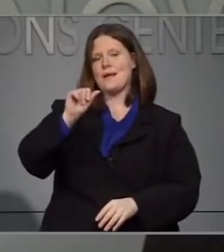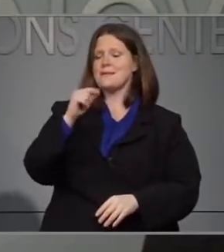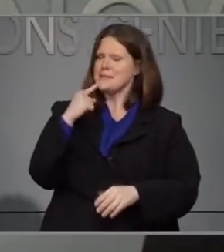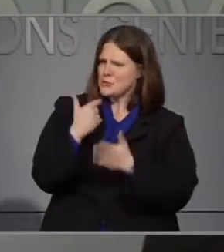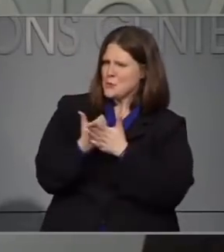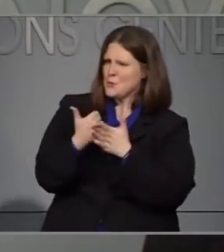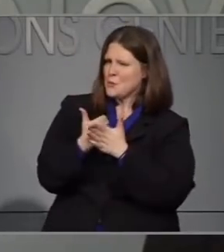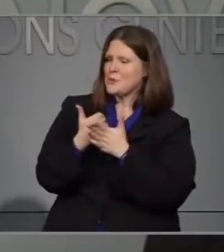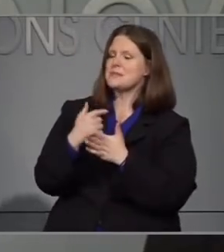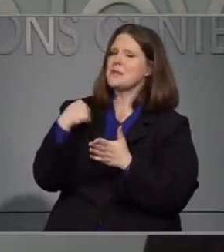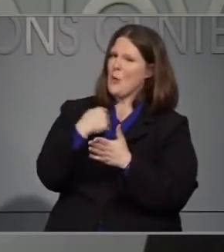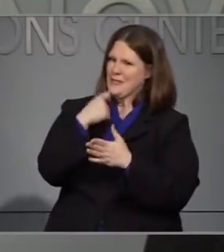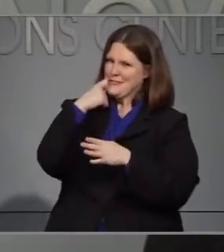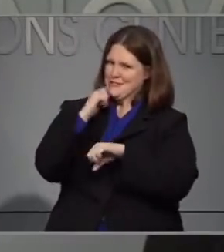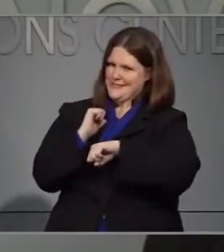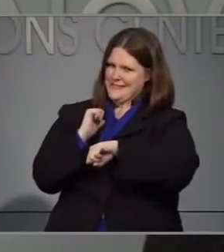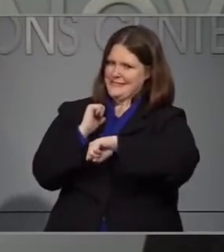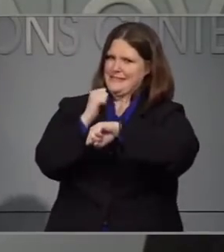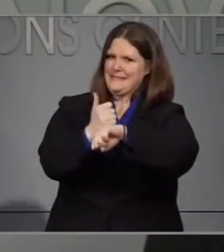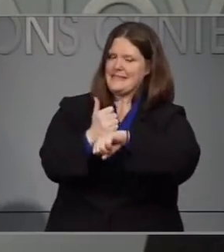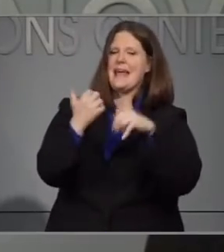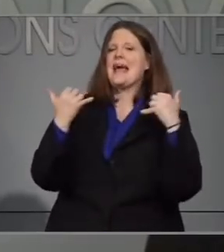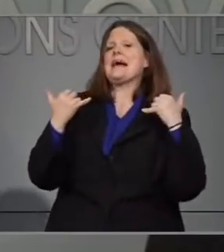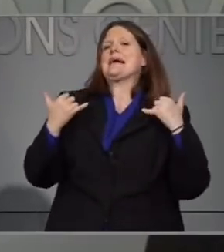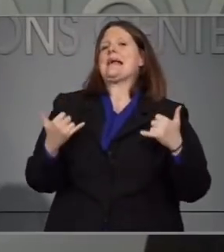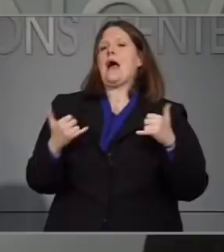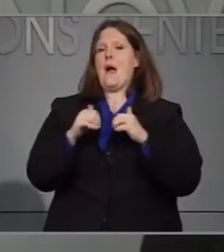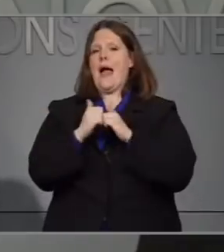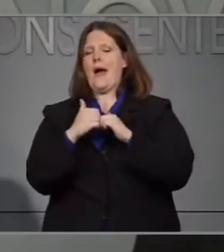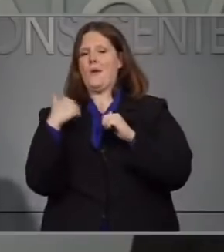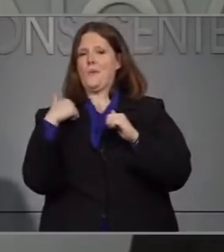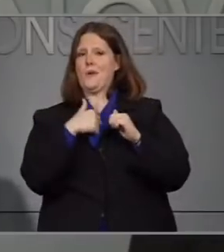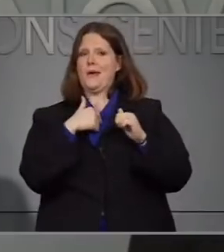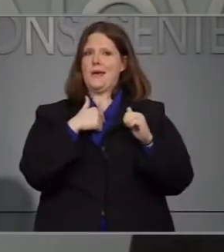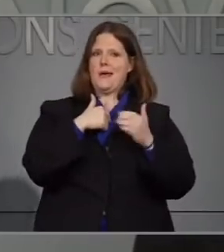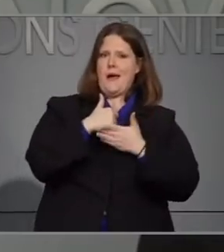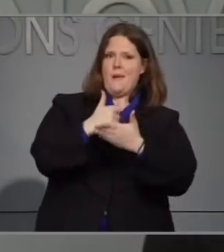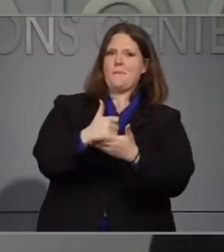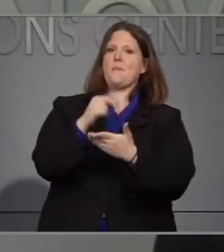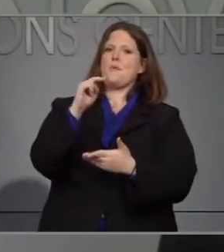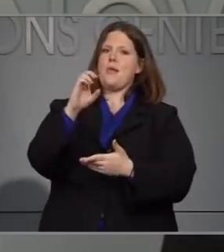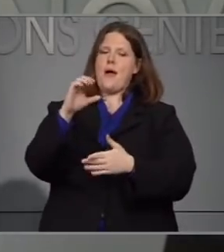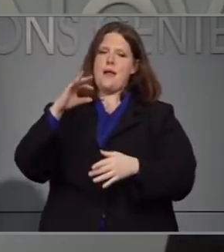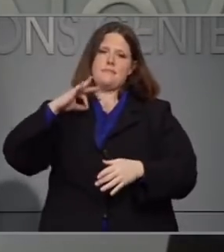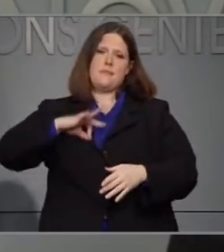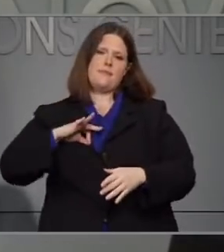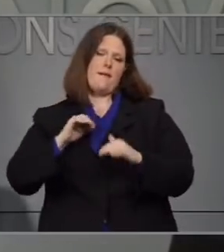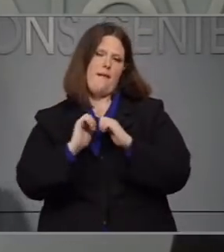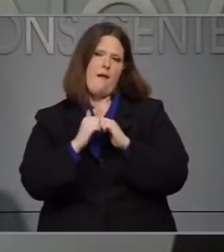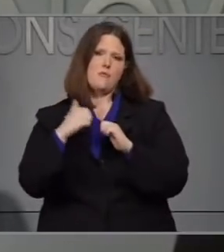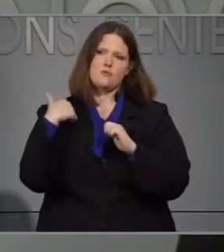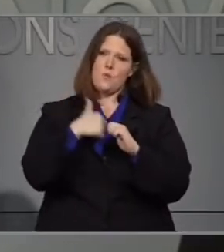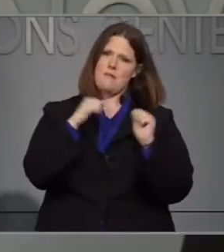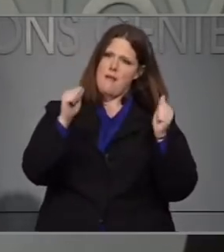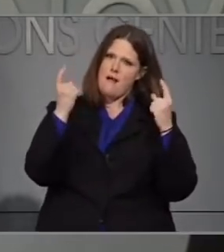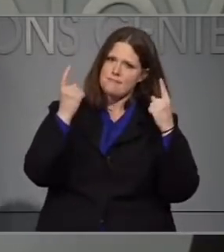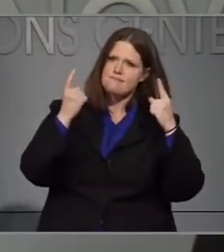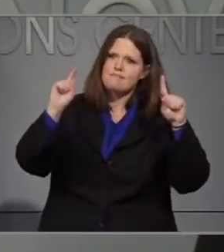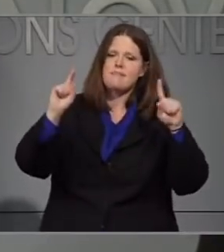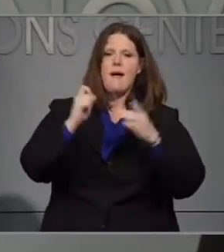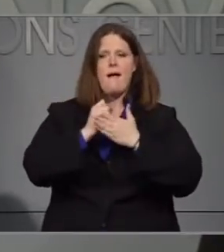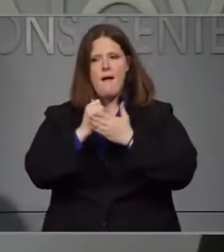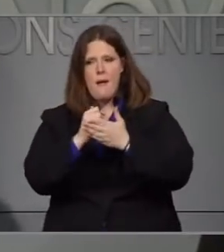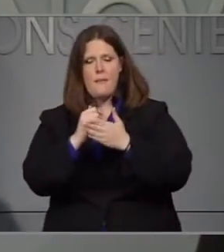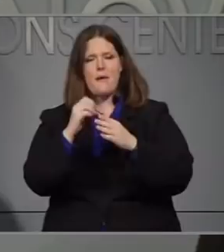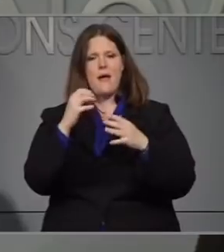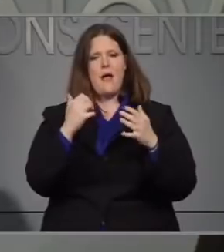start of having that infrastructure, and now it's a matter of like, how do we use that to help our state truly be one of the best at both responding to and